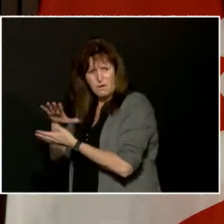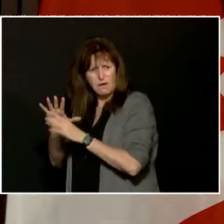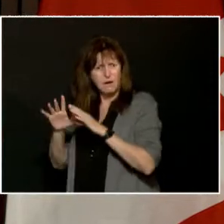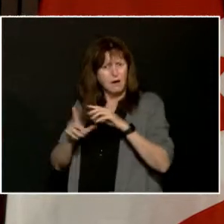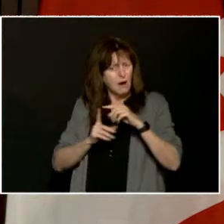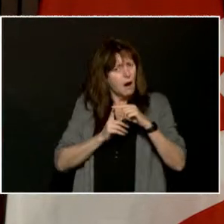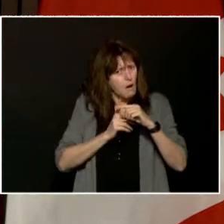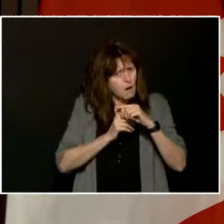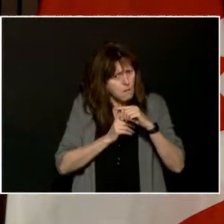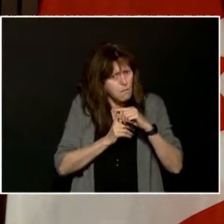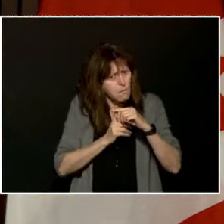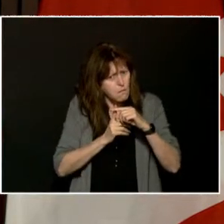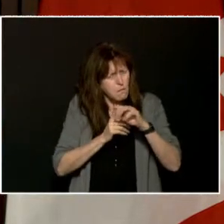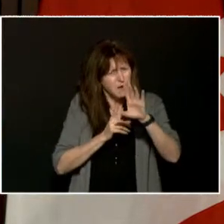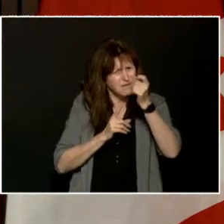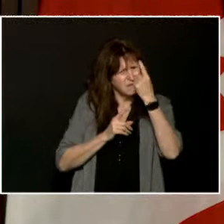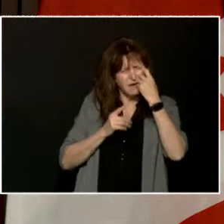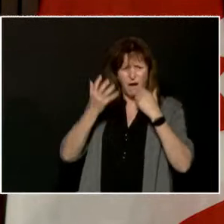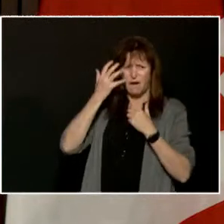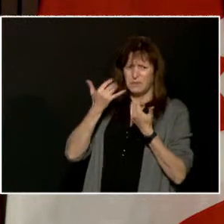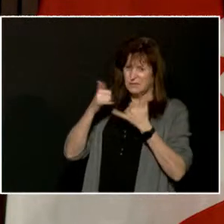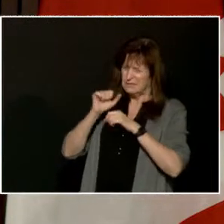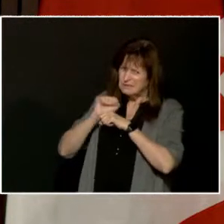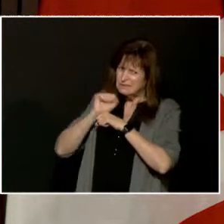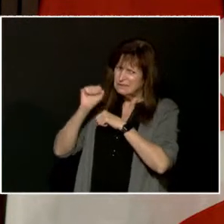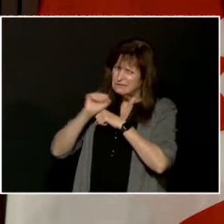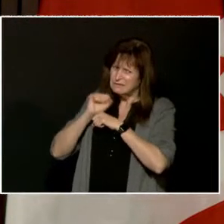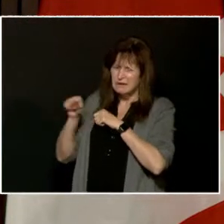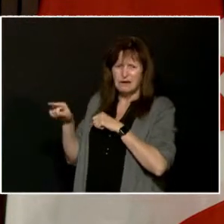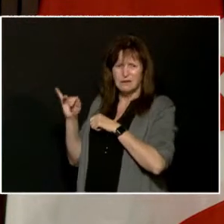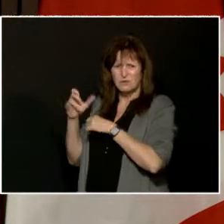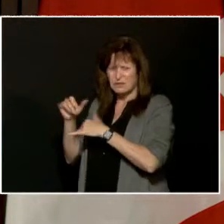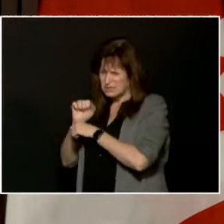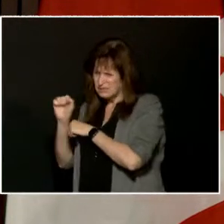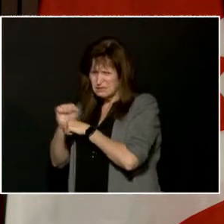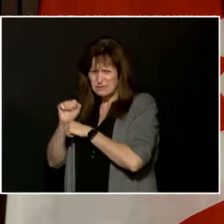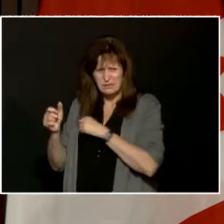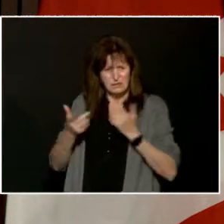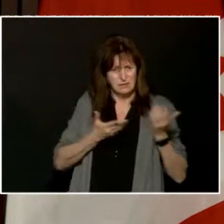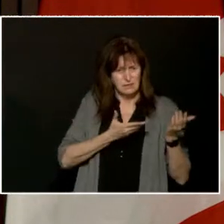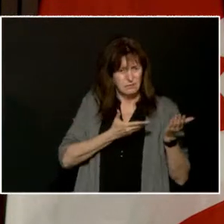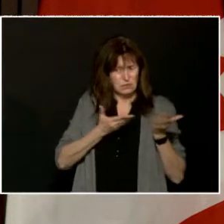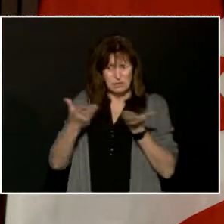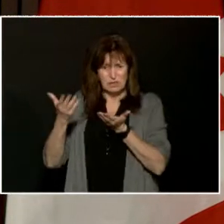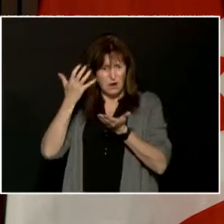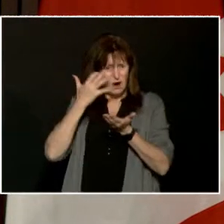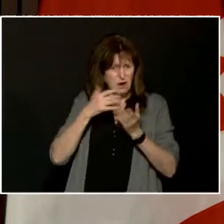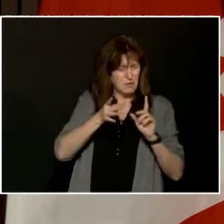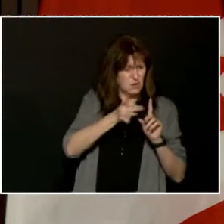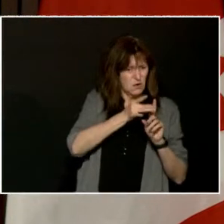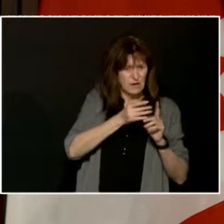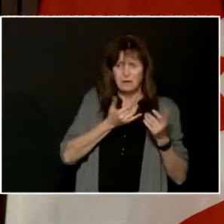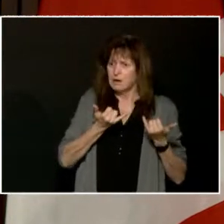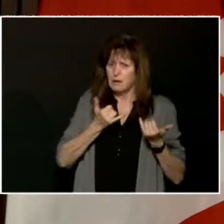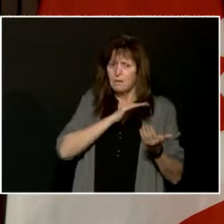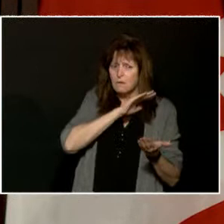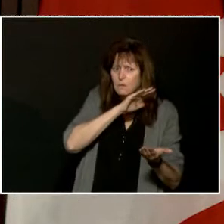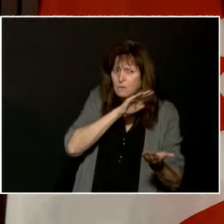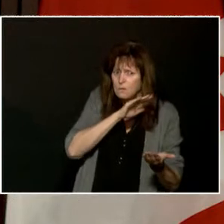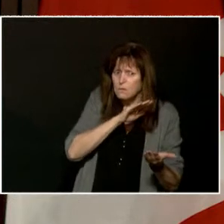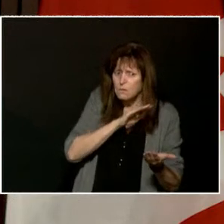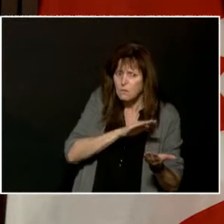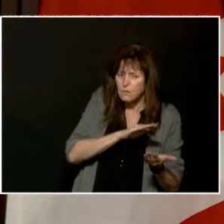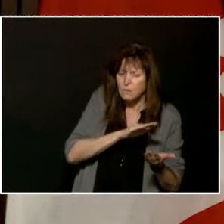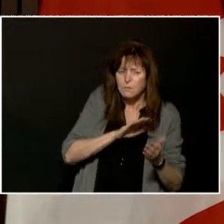strain. Hospitalizations are decreasing, but the number of people in hospital with COVID-19 has just dropped below the peak of